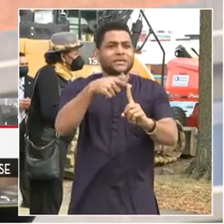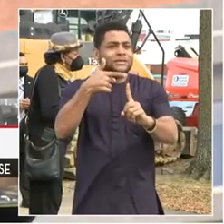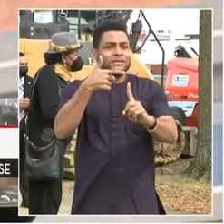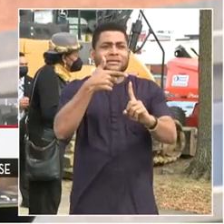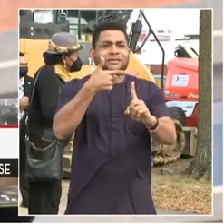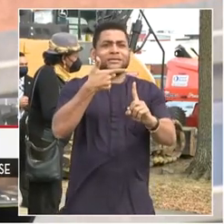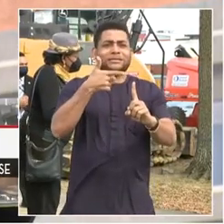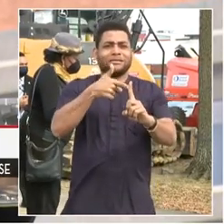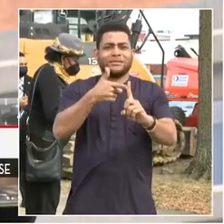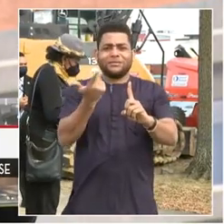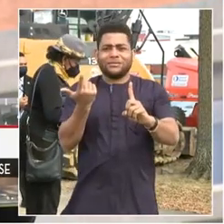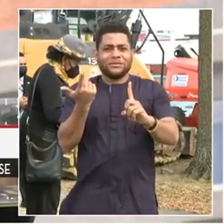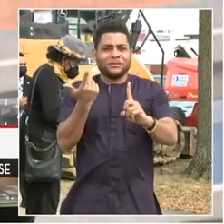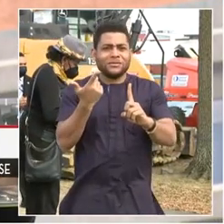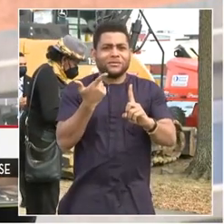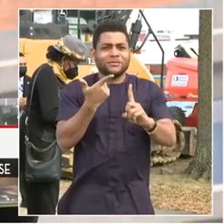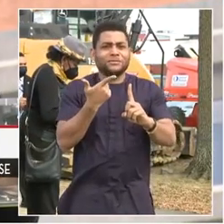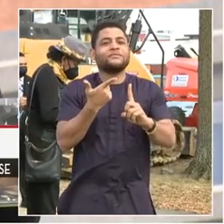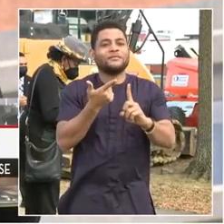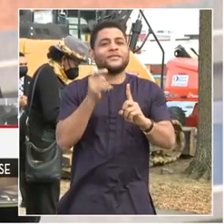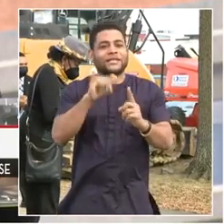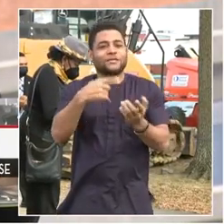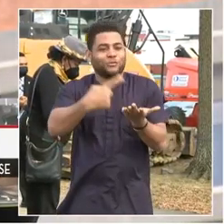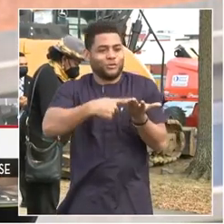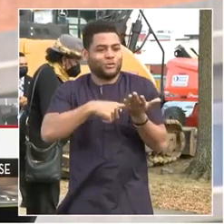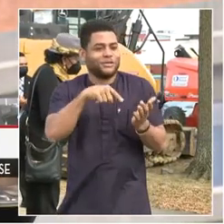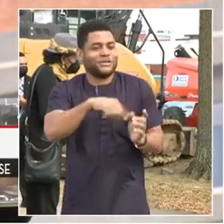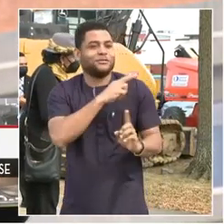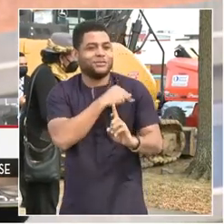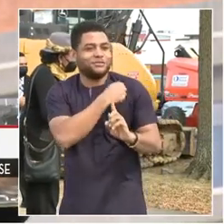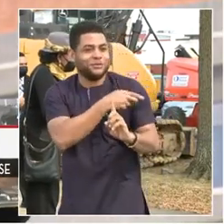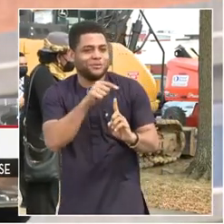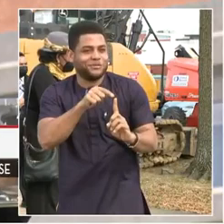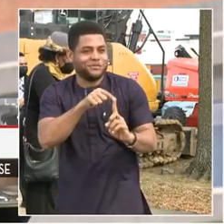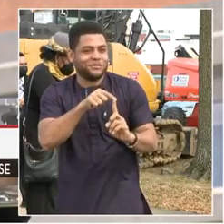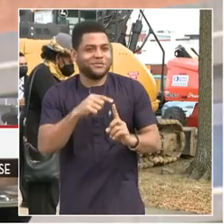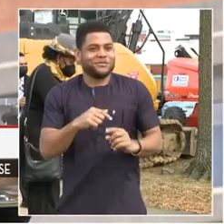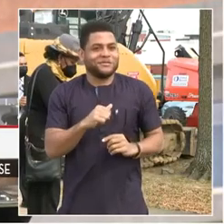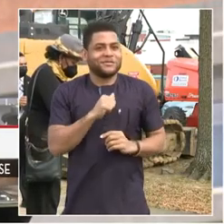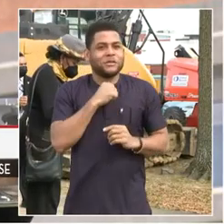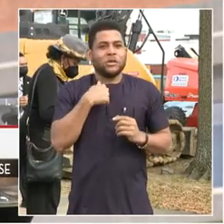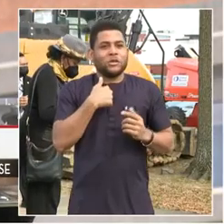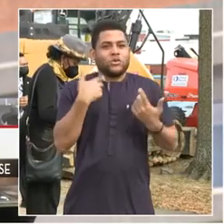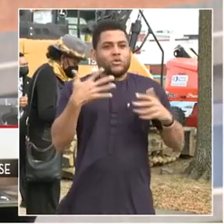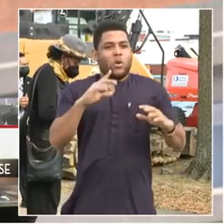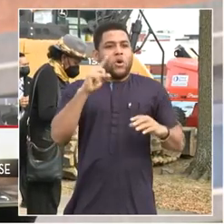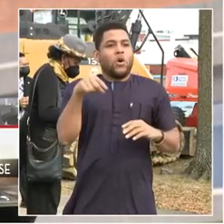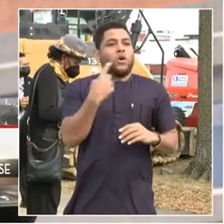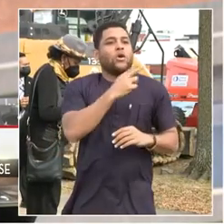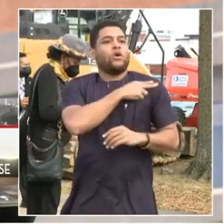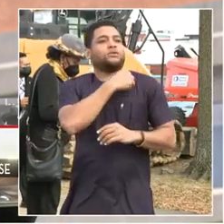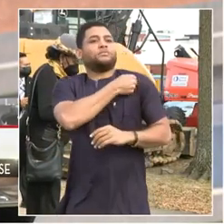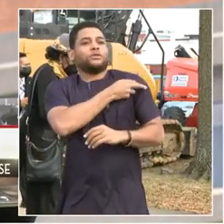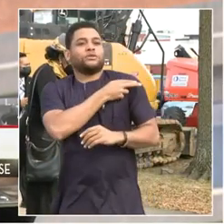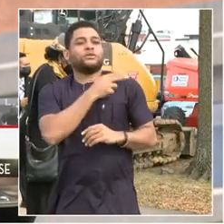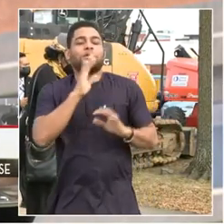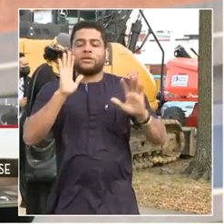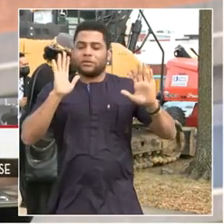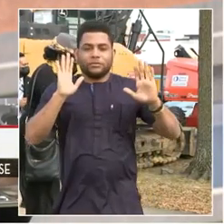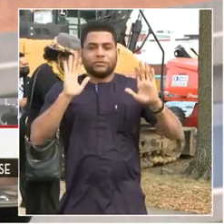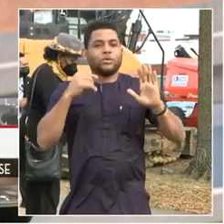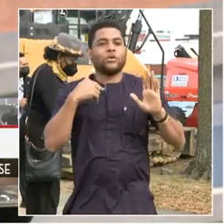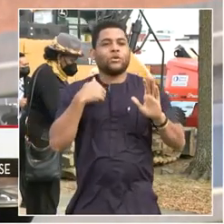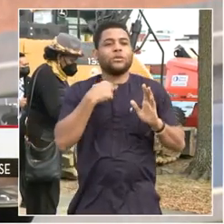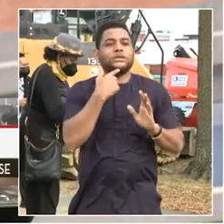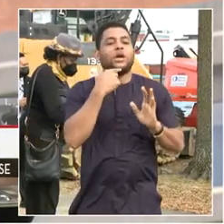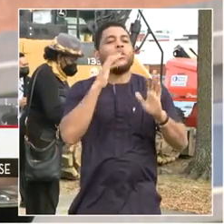minute. And he was talking about this hospital, right? And he wasn't just talking about a hospital, he was talking about a healthcare system. And